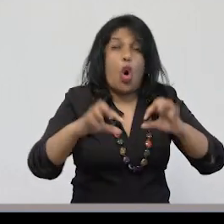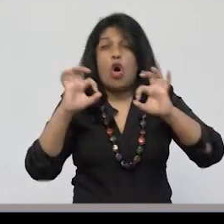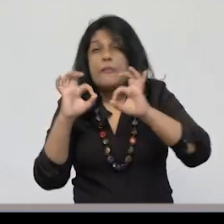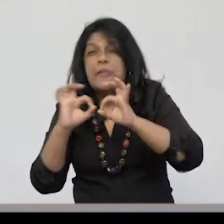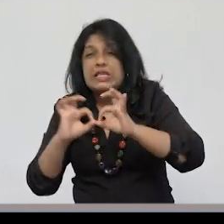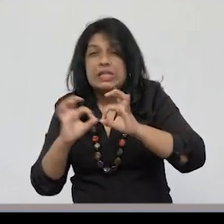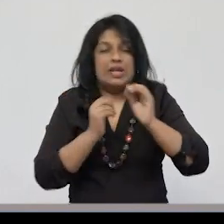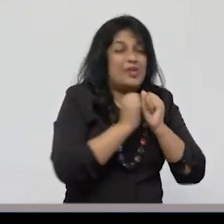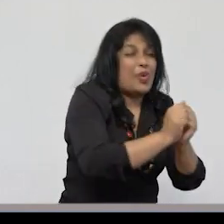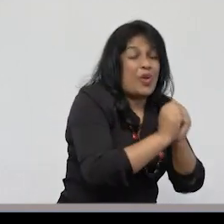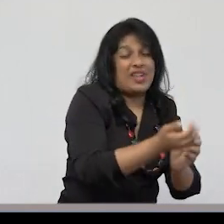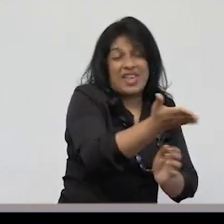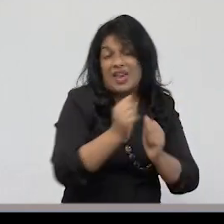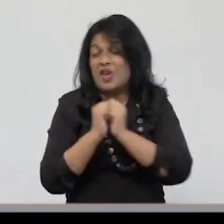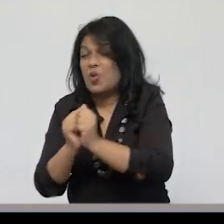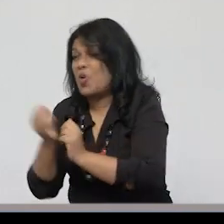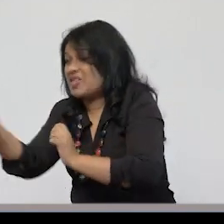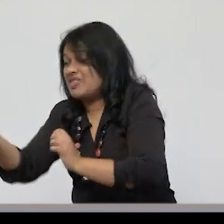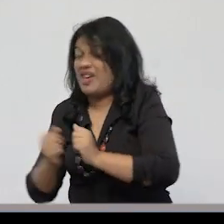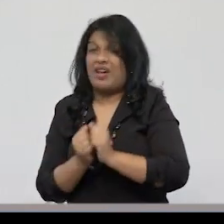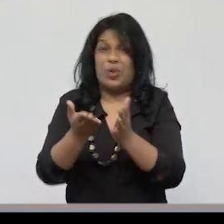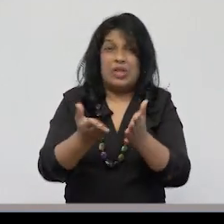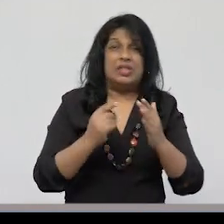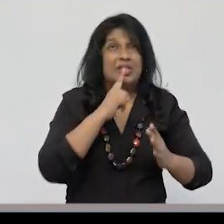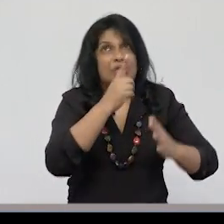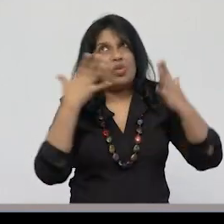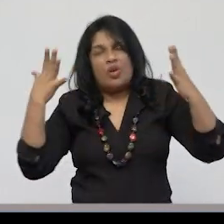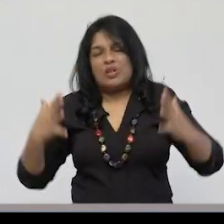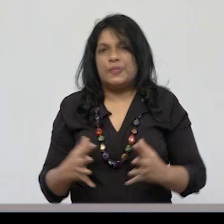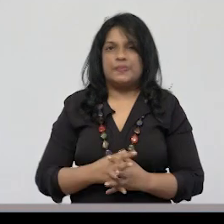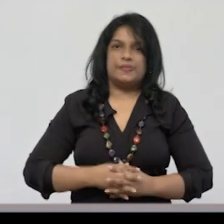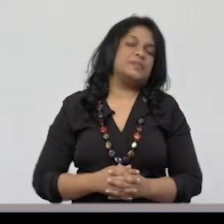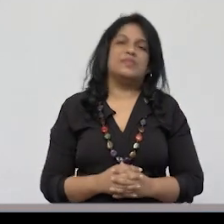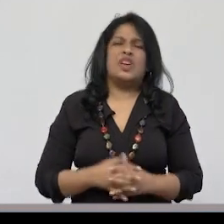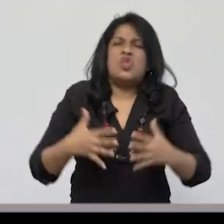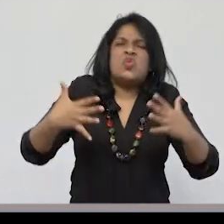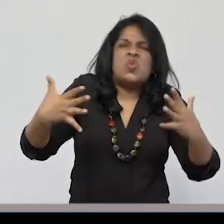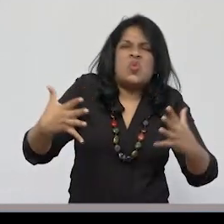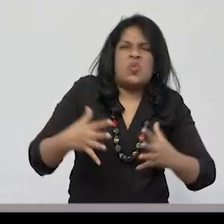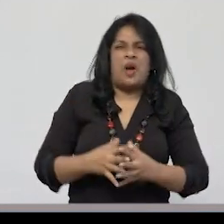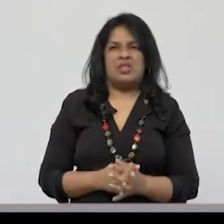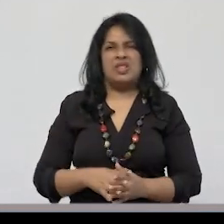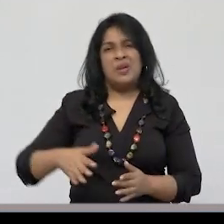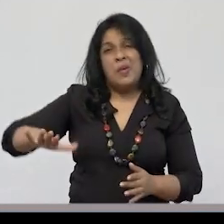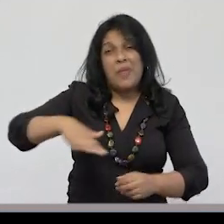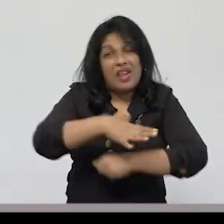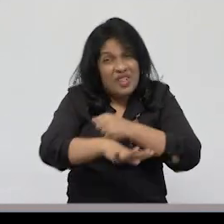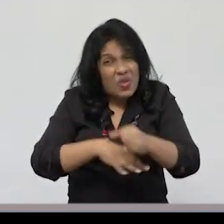work, while actually hurting God's heart because of bad